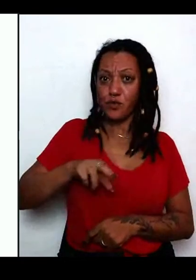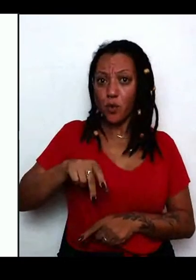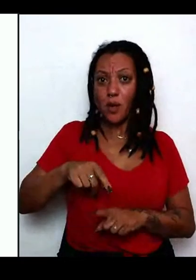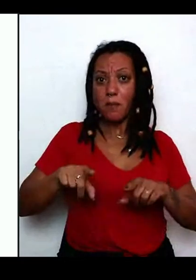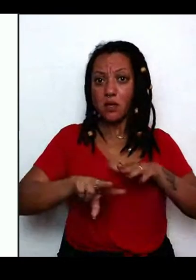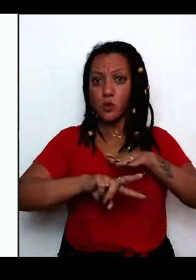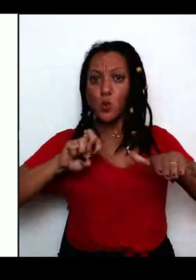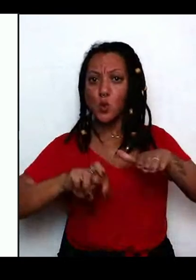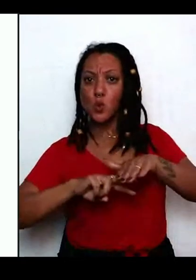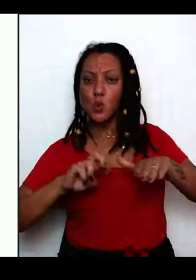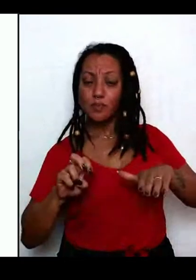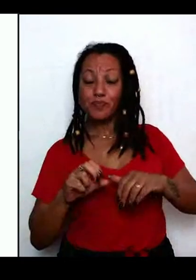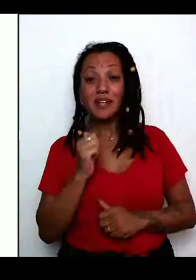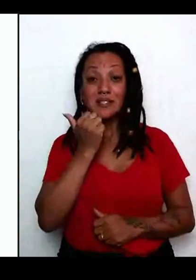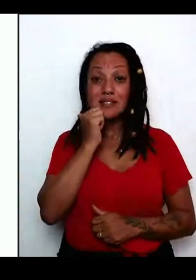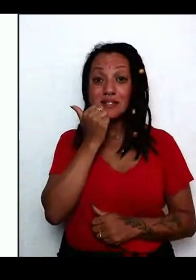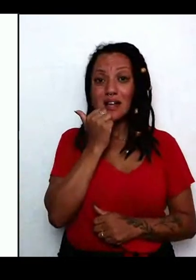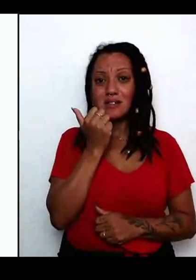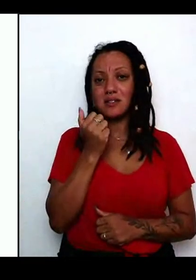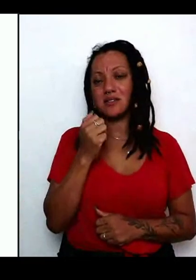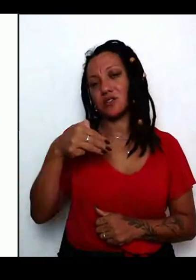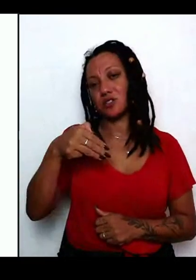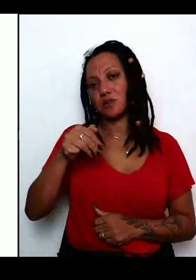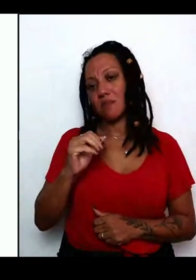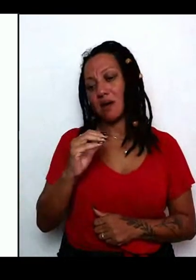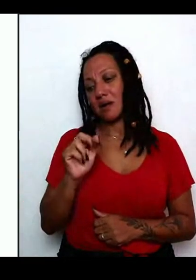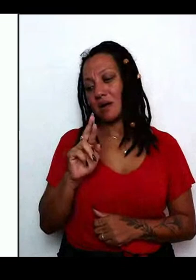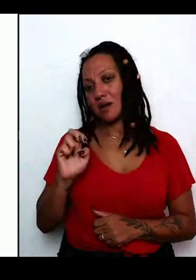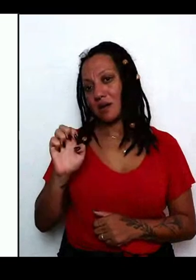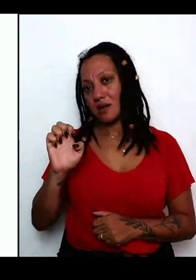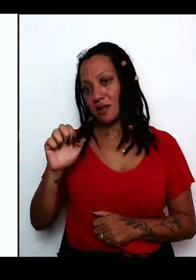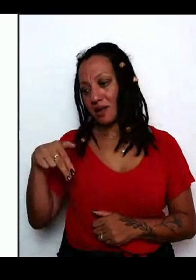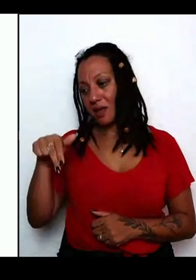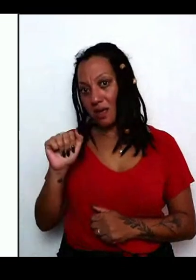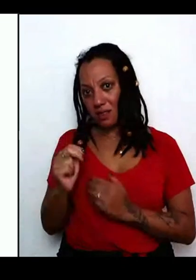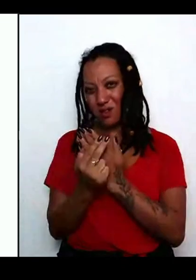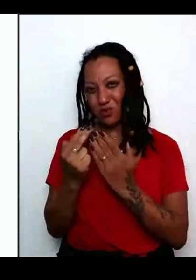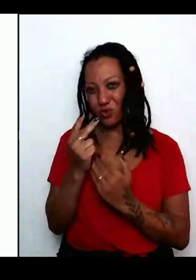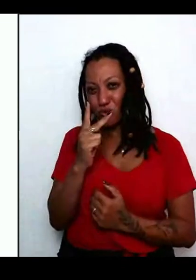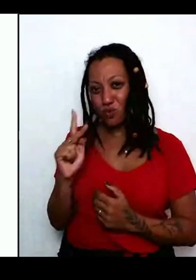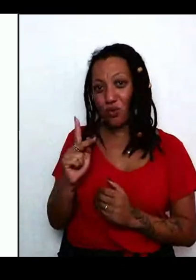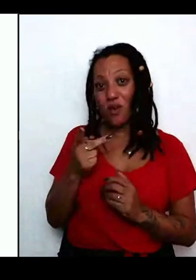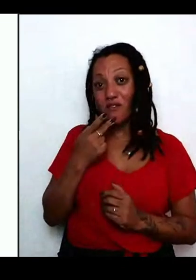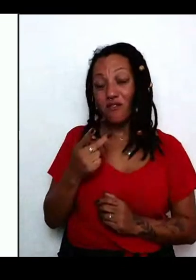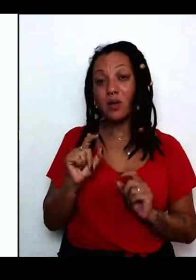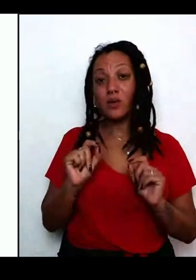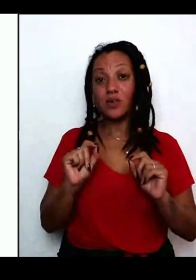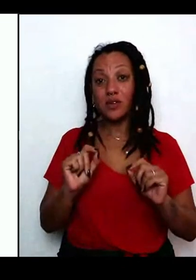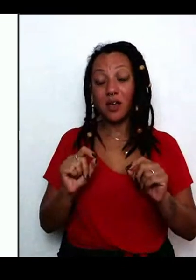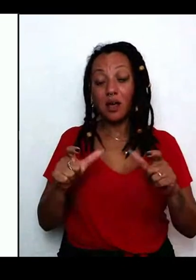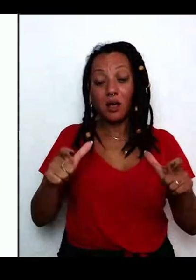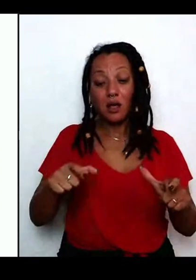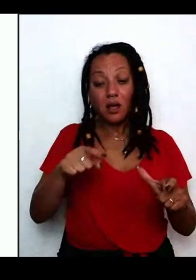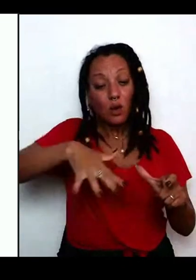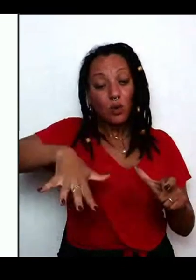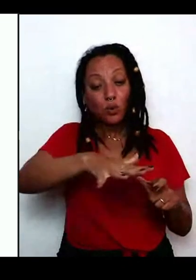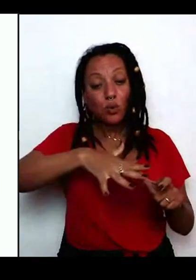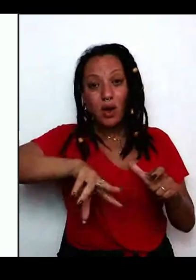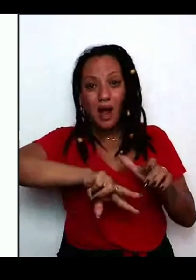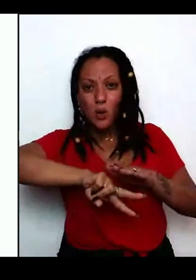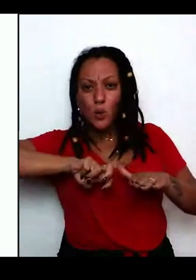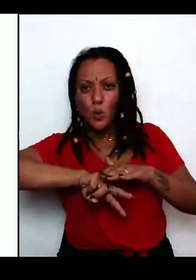zones to critique the colonial Paradigm worldview and technologies that Mark out regions of high biodiversity